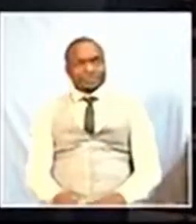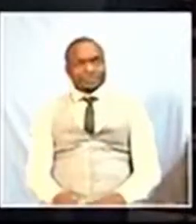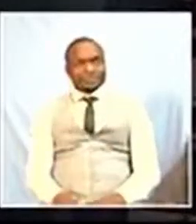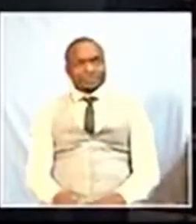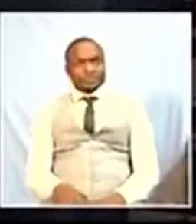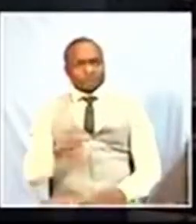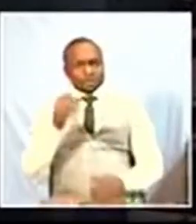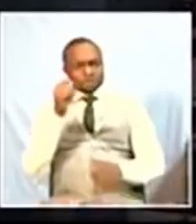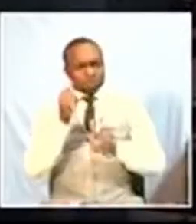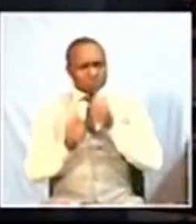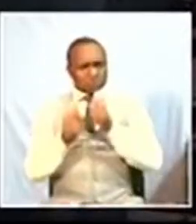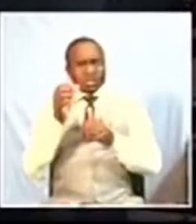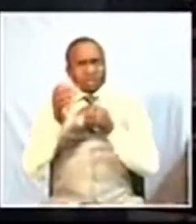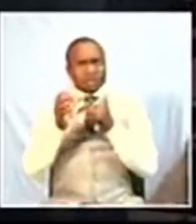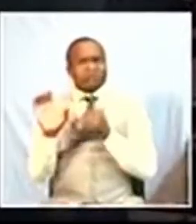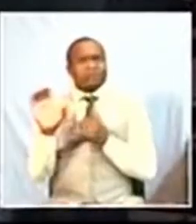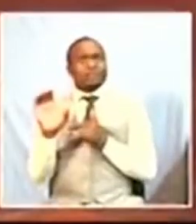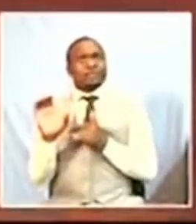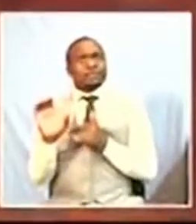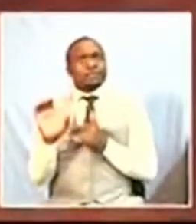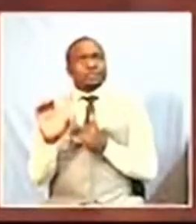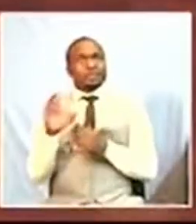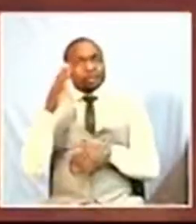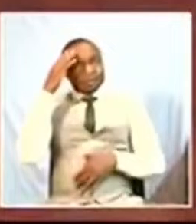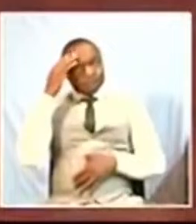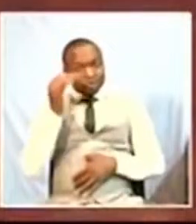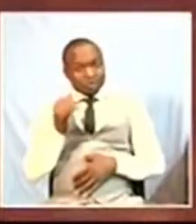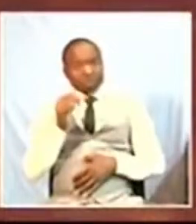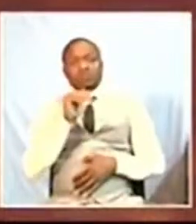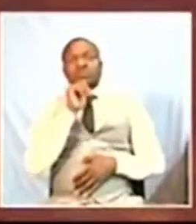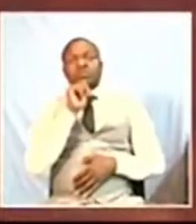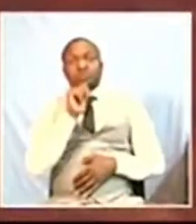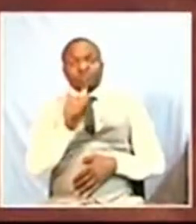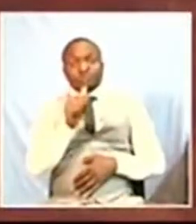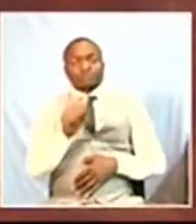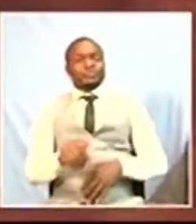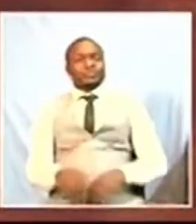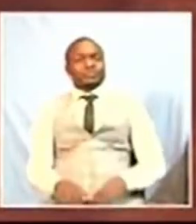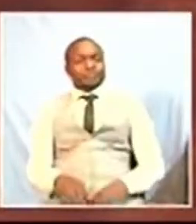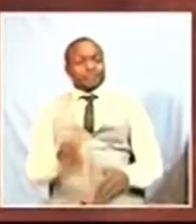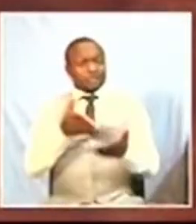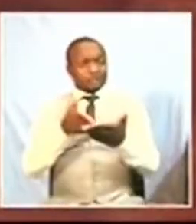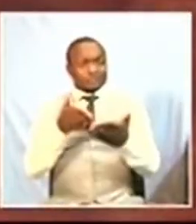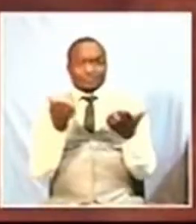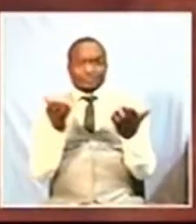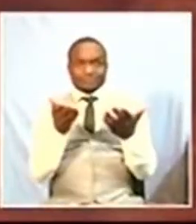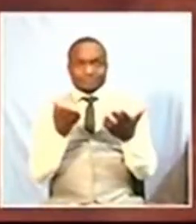which component? Why is it not here?